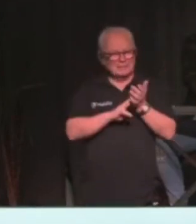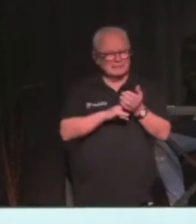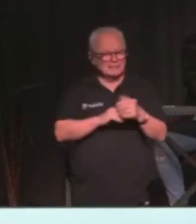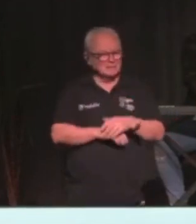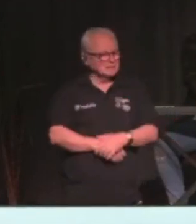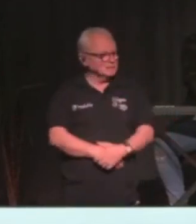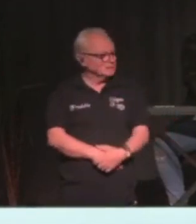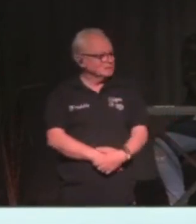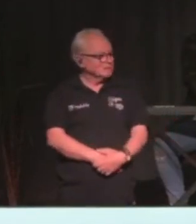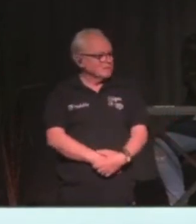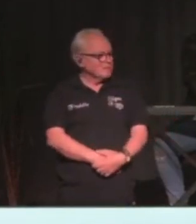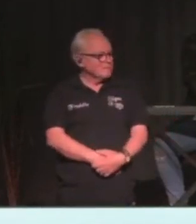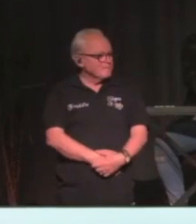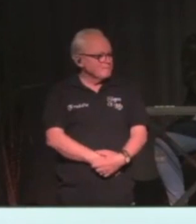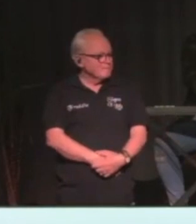Done, Pastor Jeff.